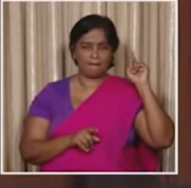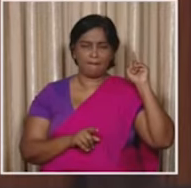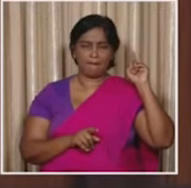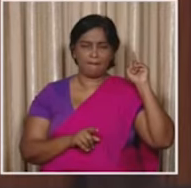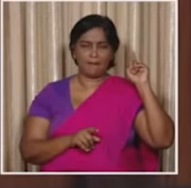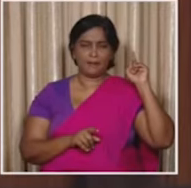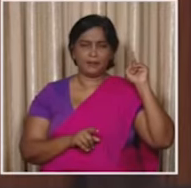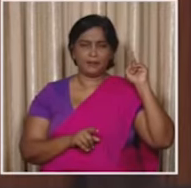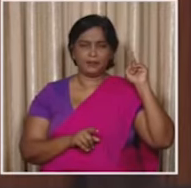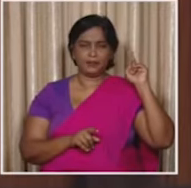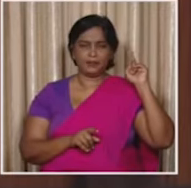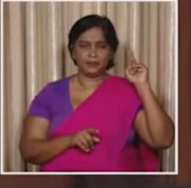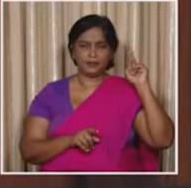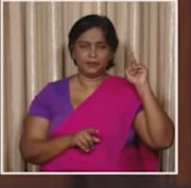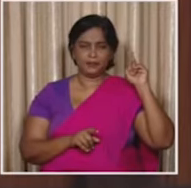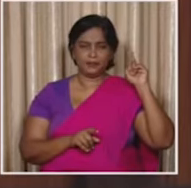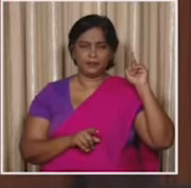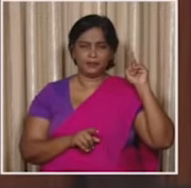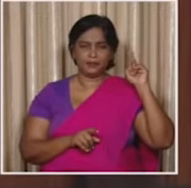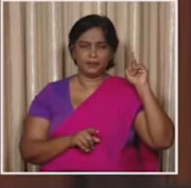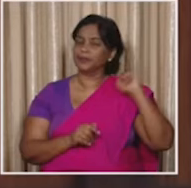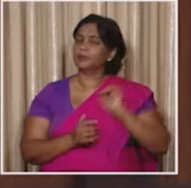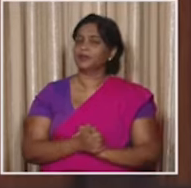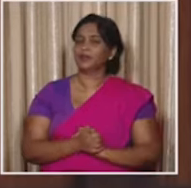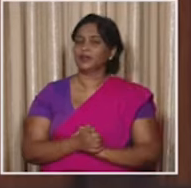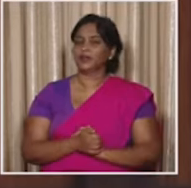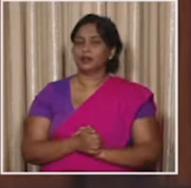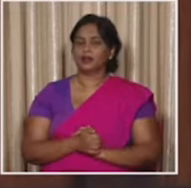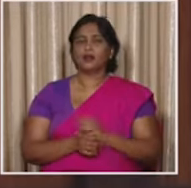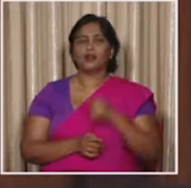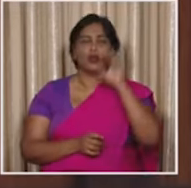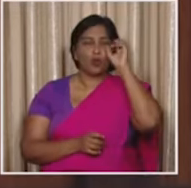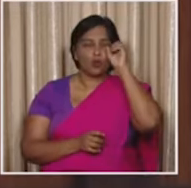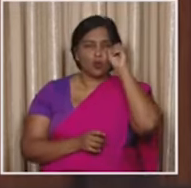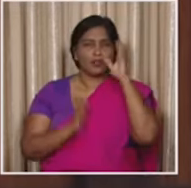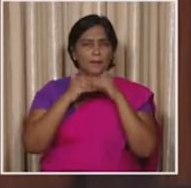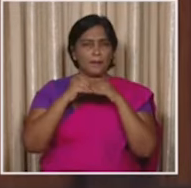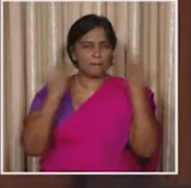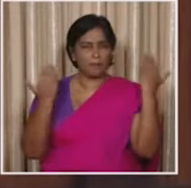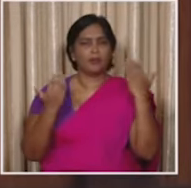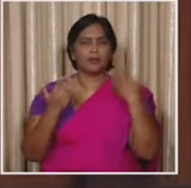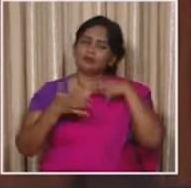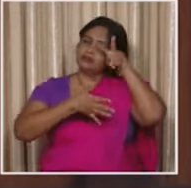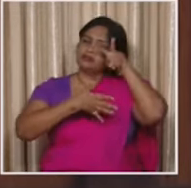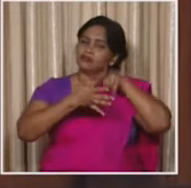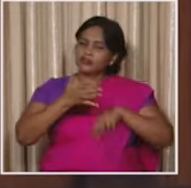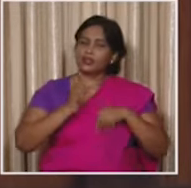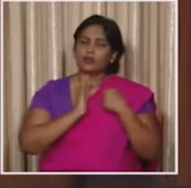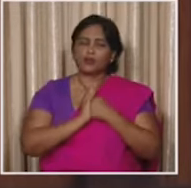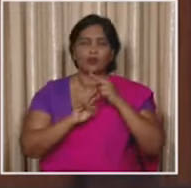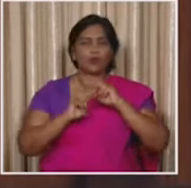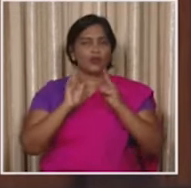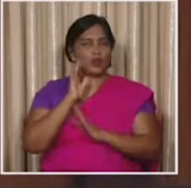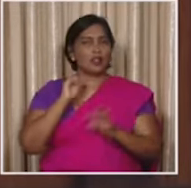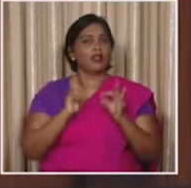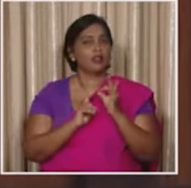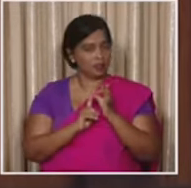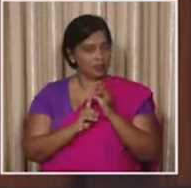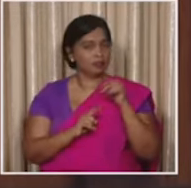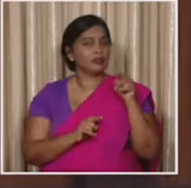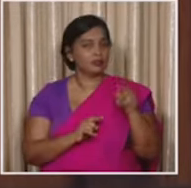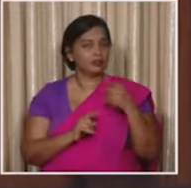I read a news article on the morning newspaper. I'm quoting the Honorable Foreign Minister, President's Council, MUA